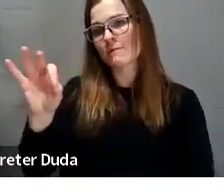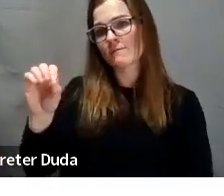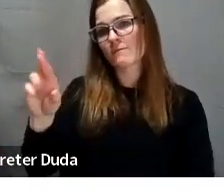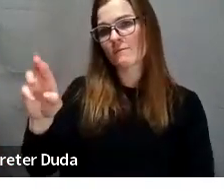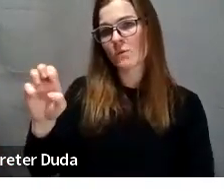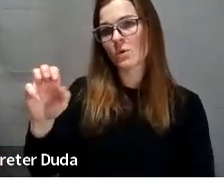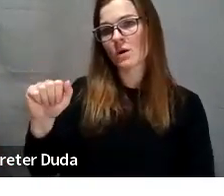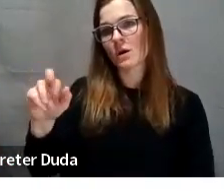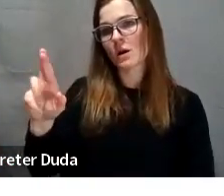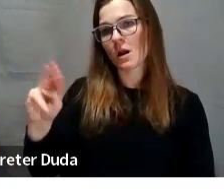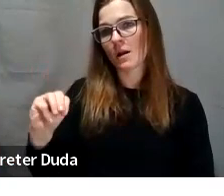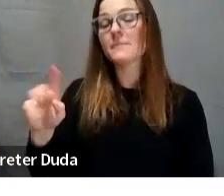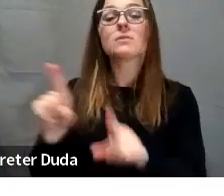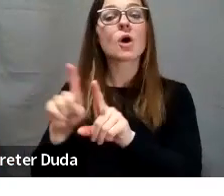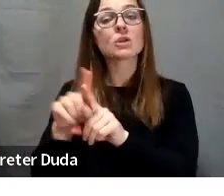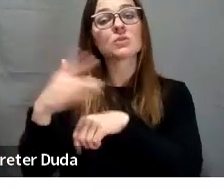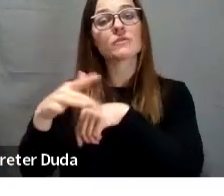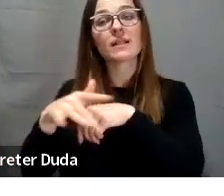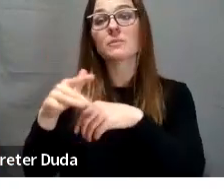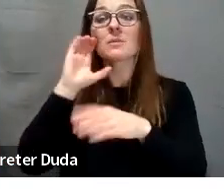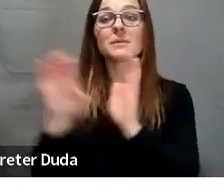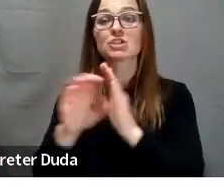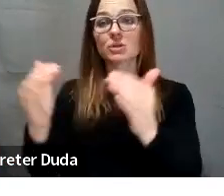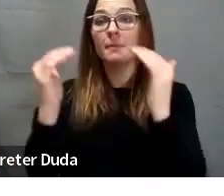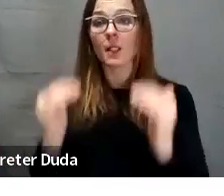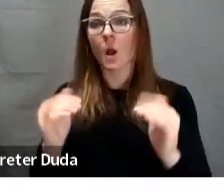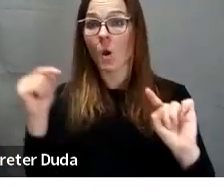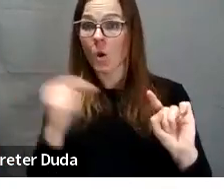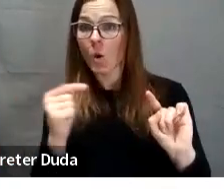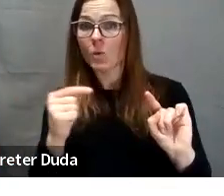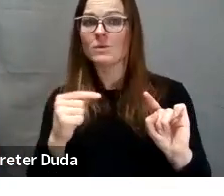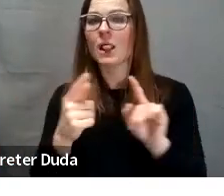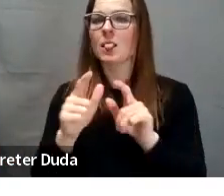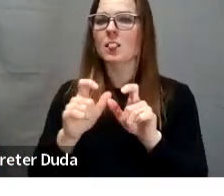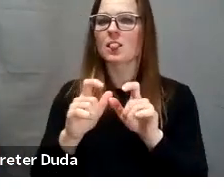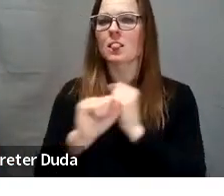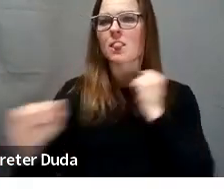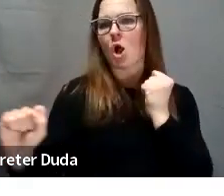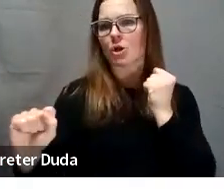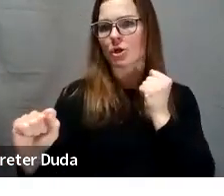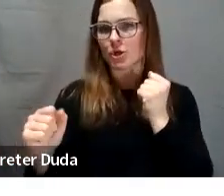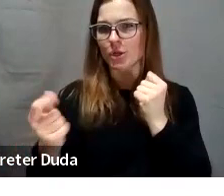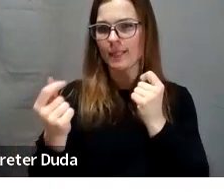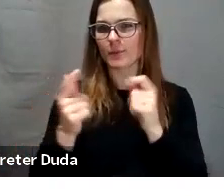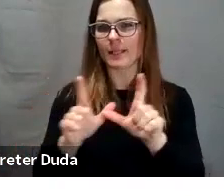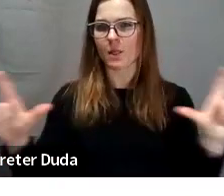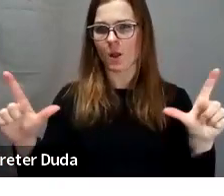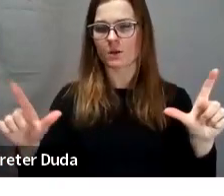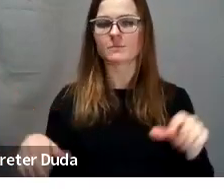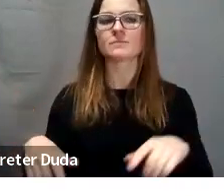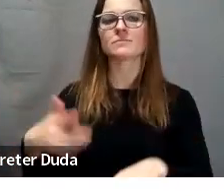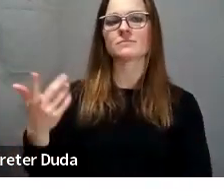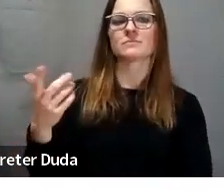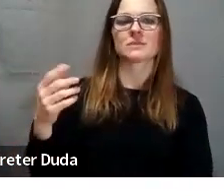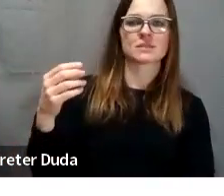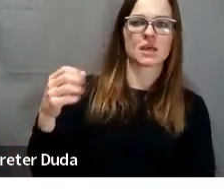versions that work with this cuff that are shown in the picture below. So there's a shovel, a hoe, a